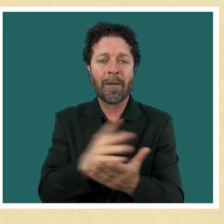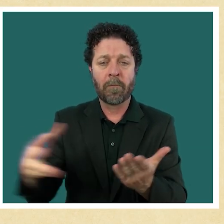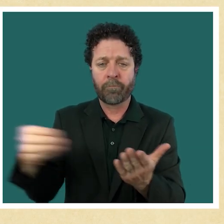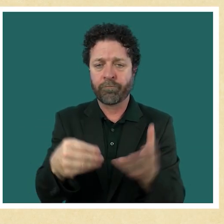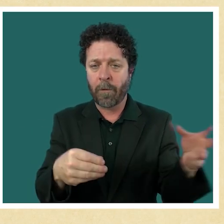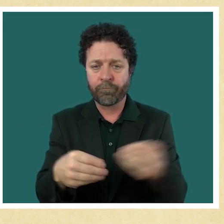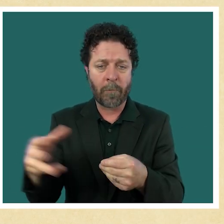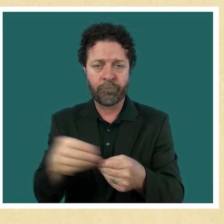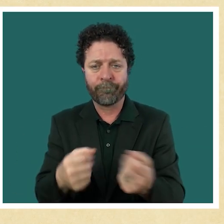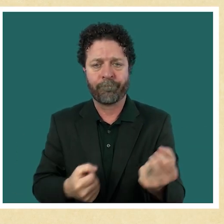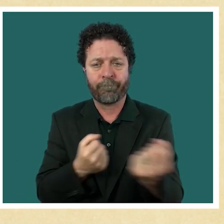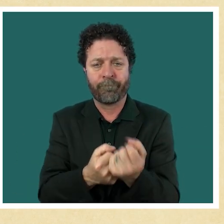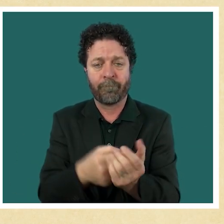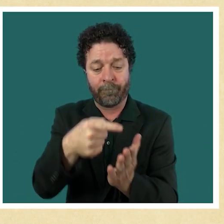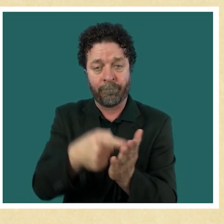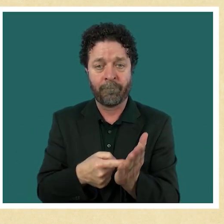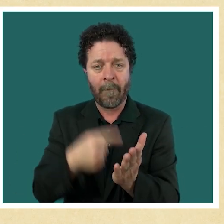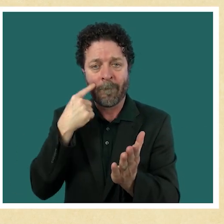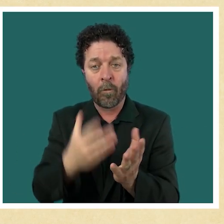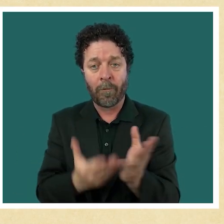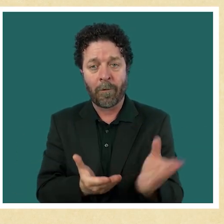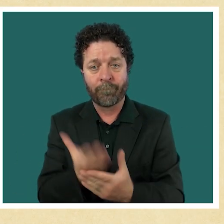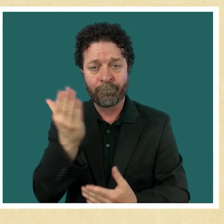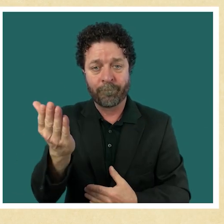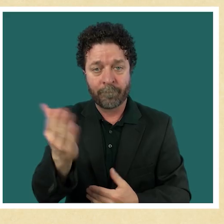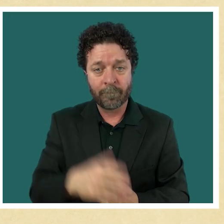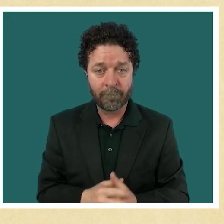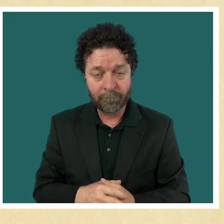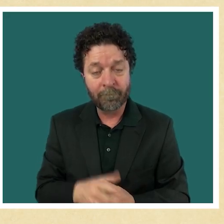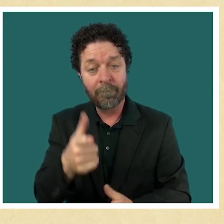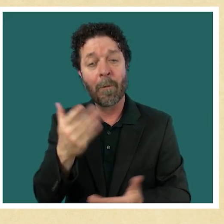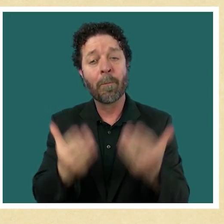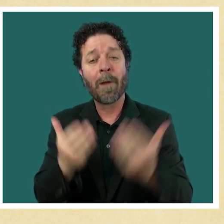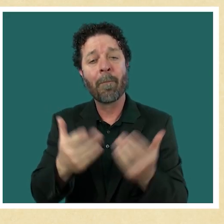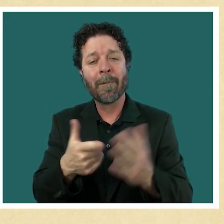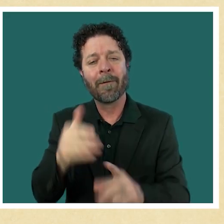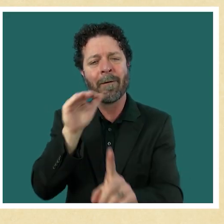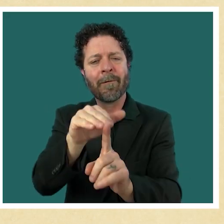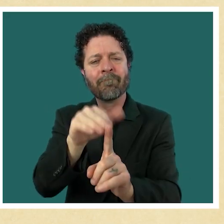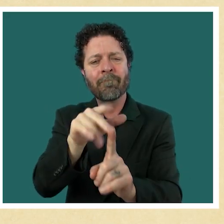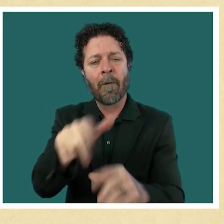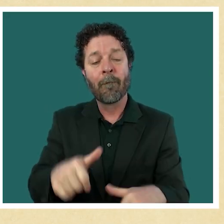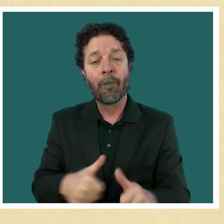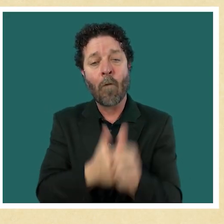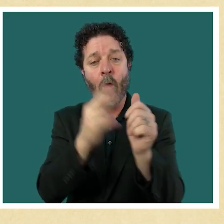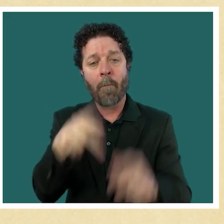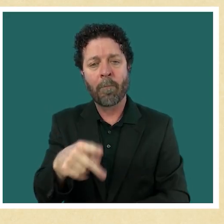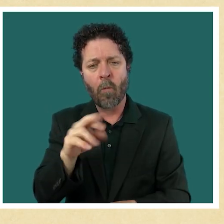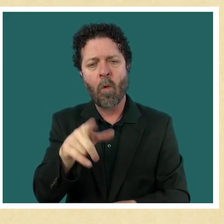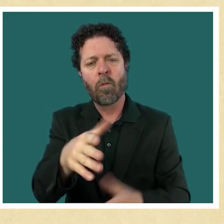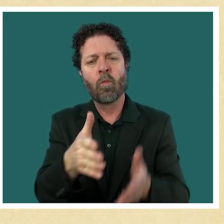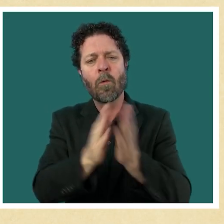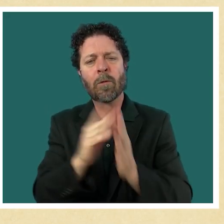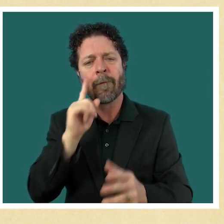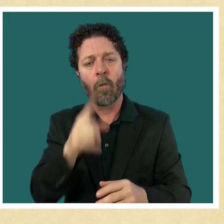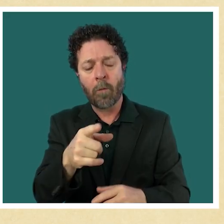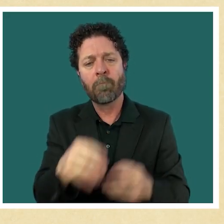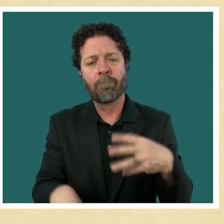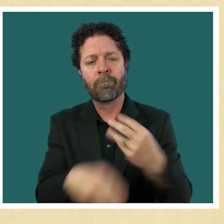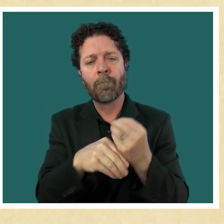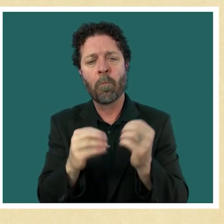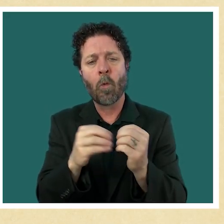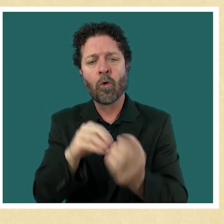and submit your request for accommodation. You may get asked additional follow-up questions or requests for